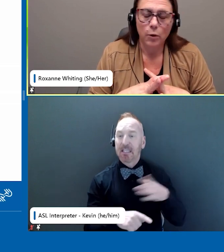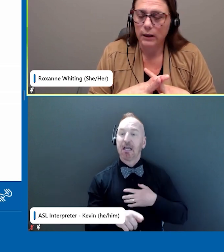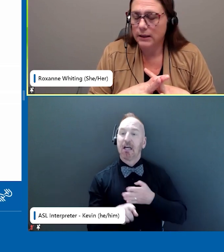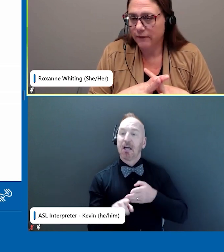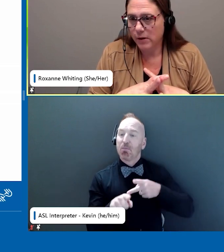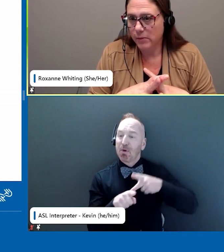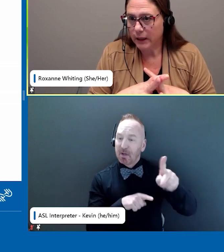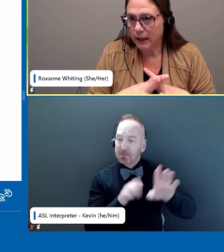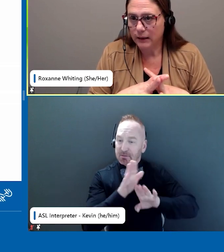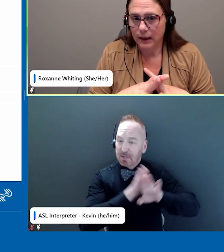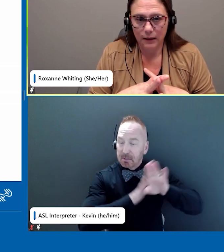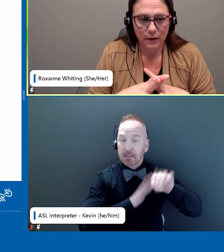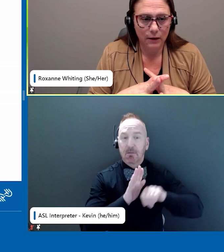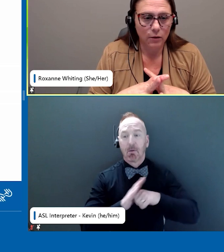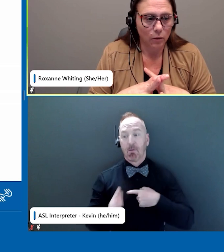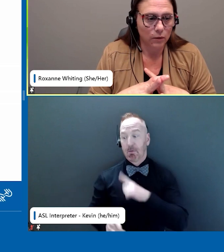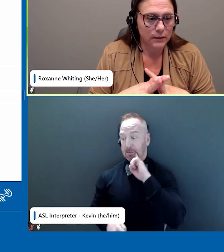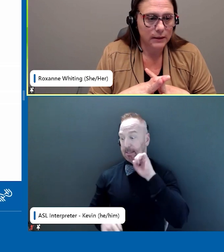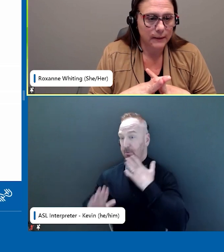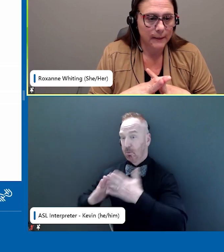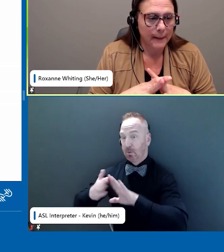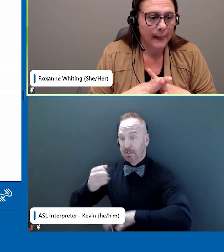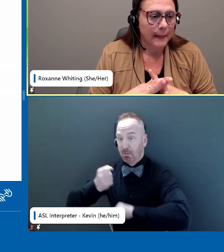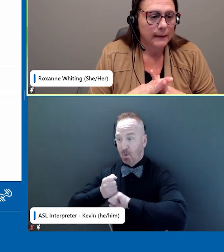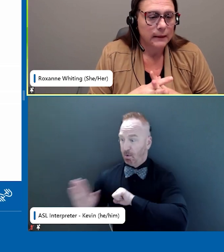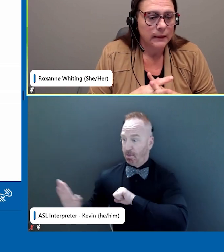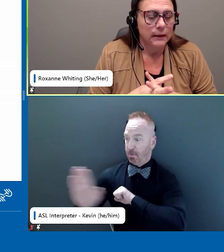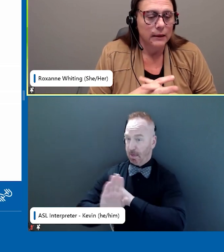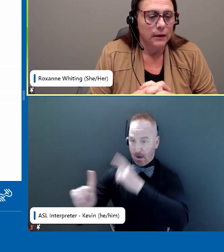and supporting the deaf community and their goals.